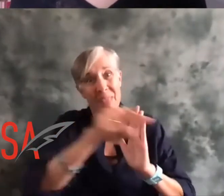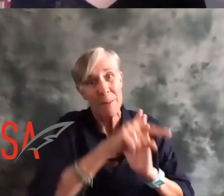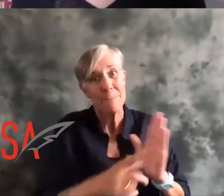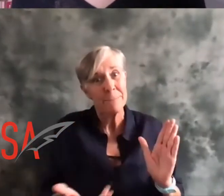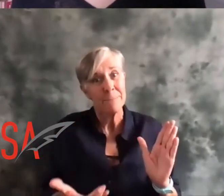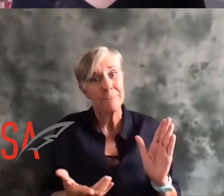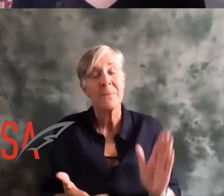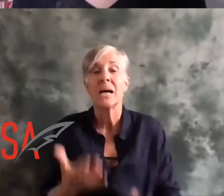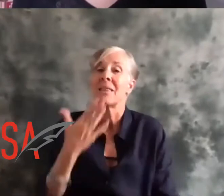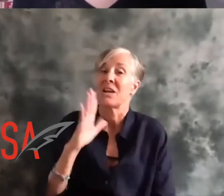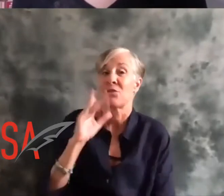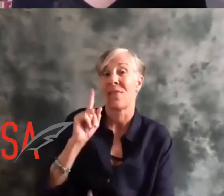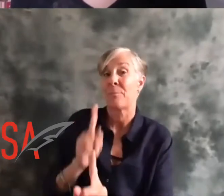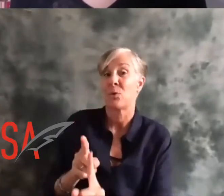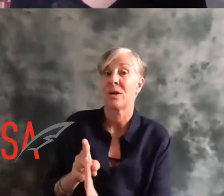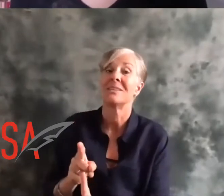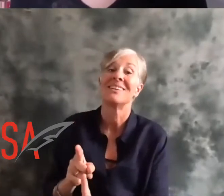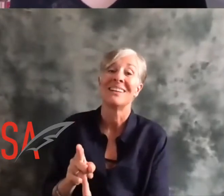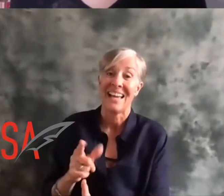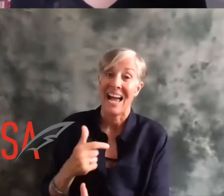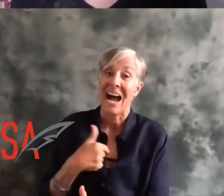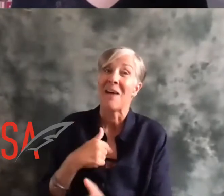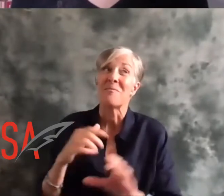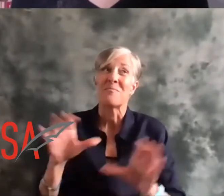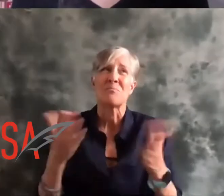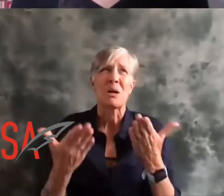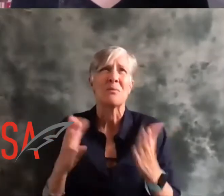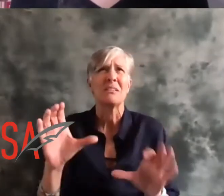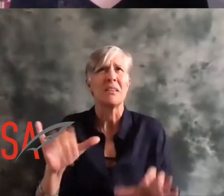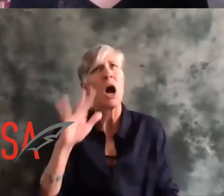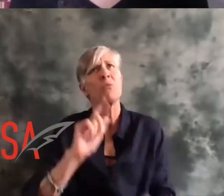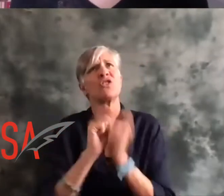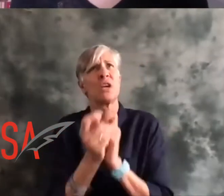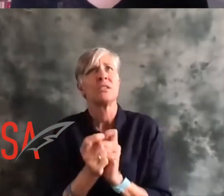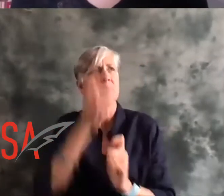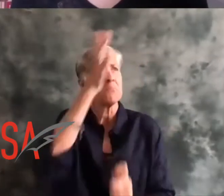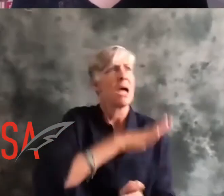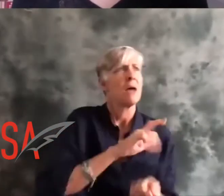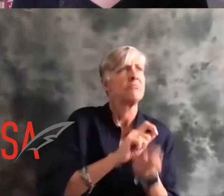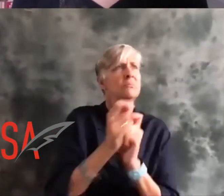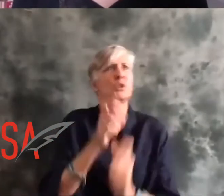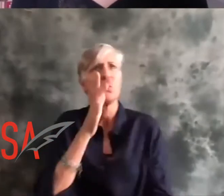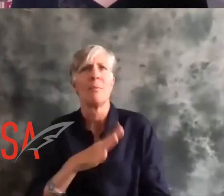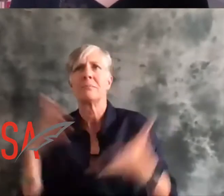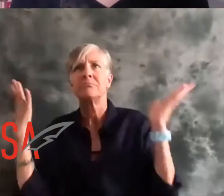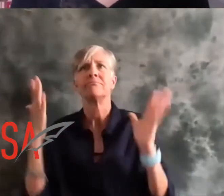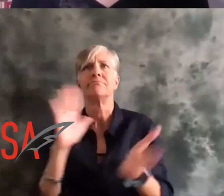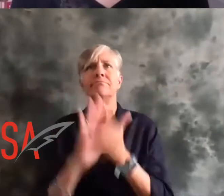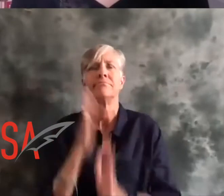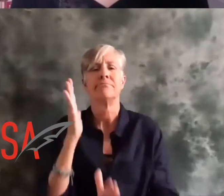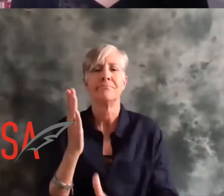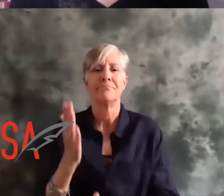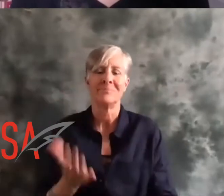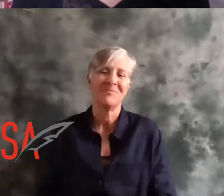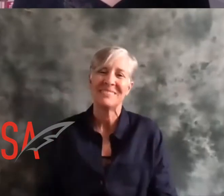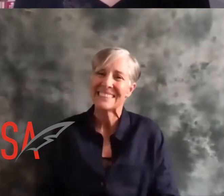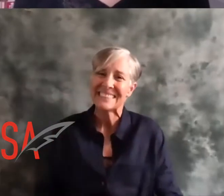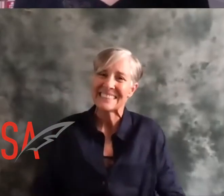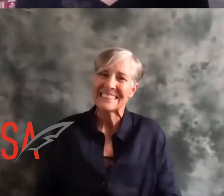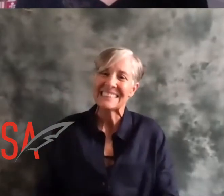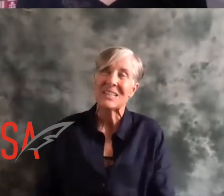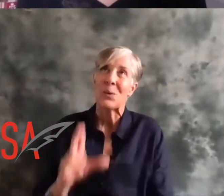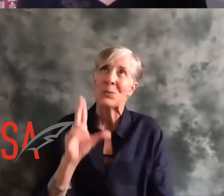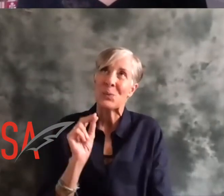point. I probably have done that where I'm like, oh, and I'll just change this, but change it to a woman just because. And it's